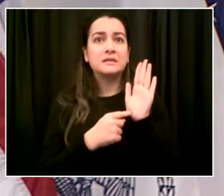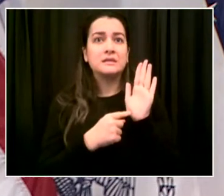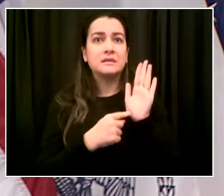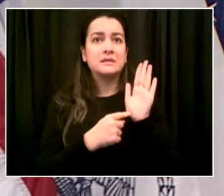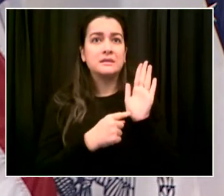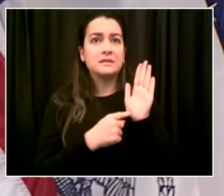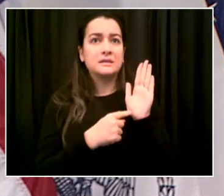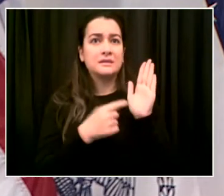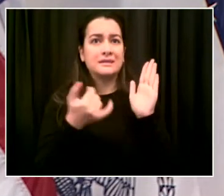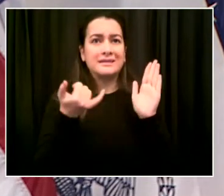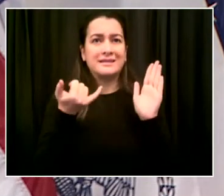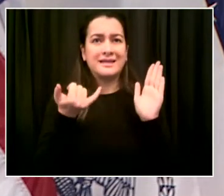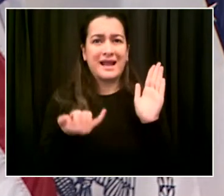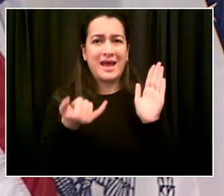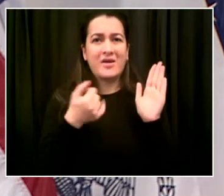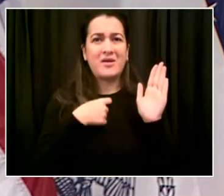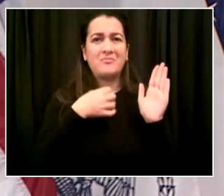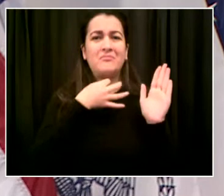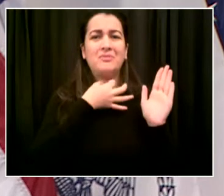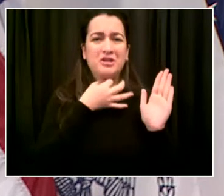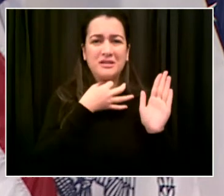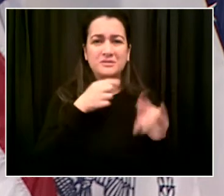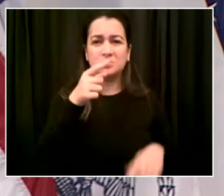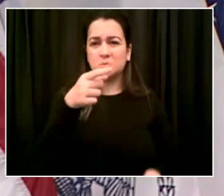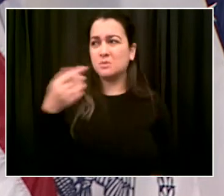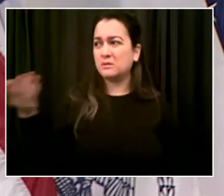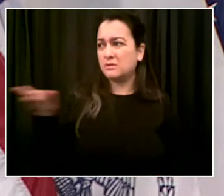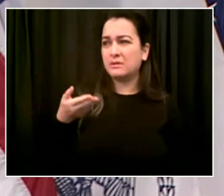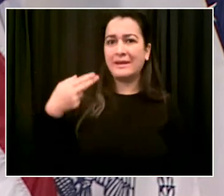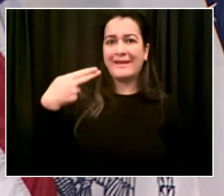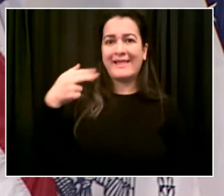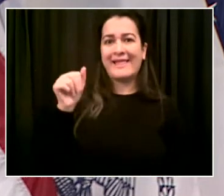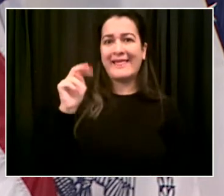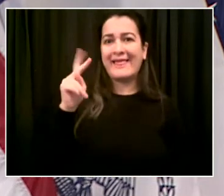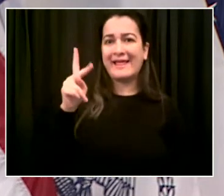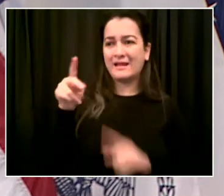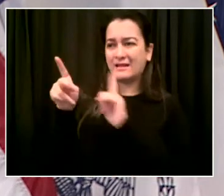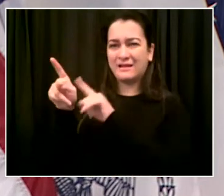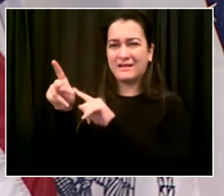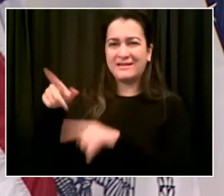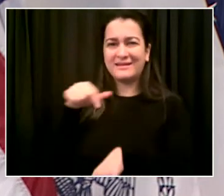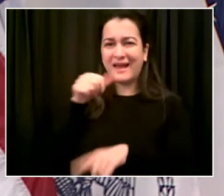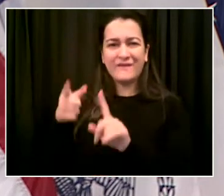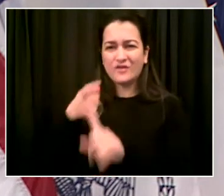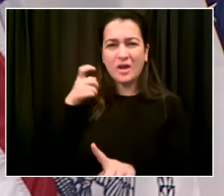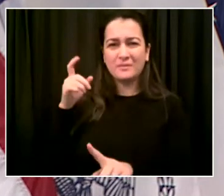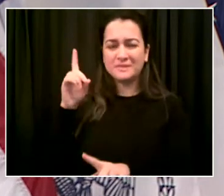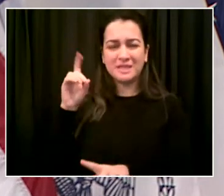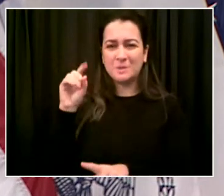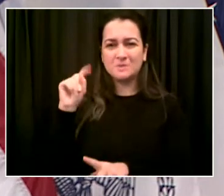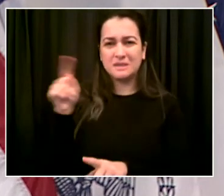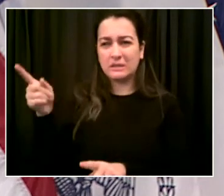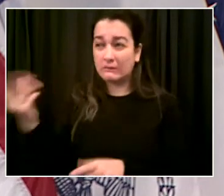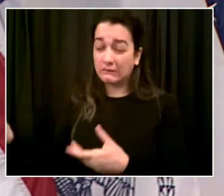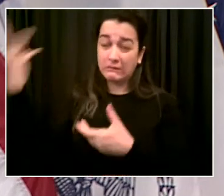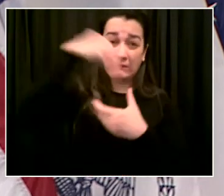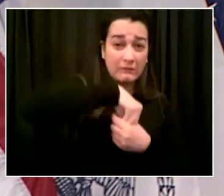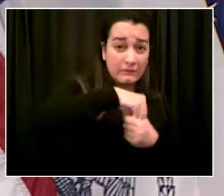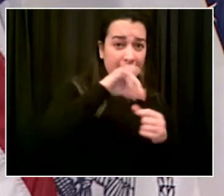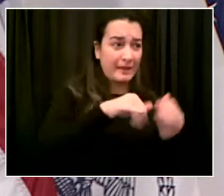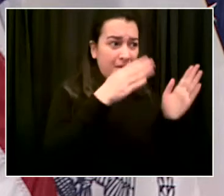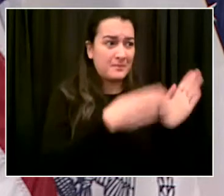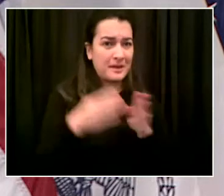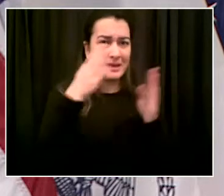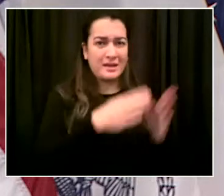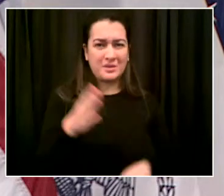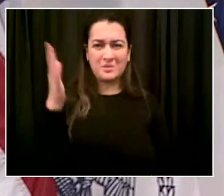I know Hank will get done what I need done. When you work with someone, again, in this case, most of 20 years, and